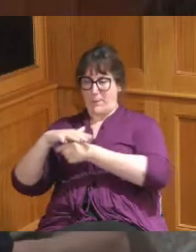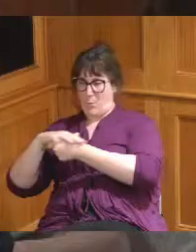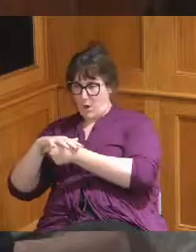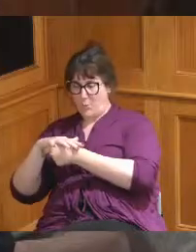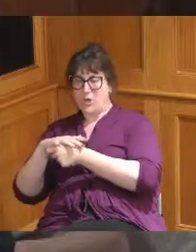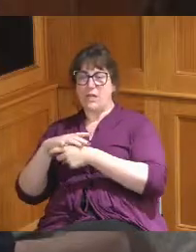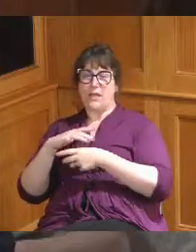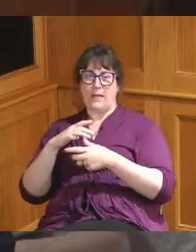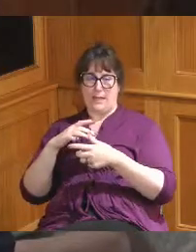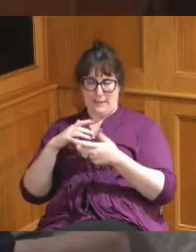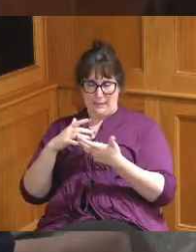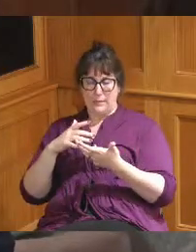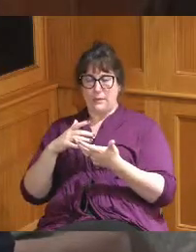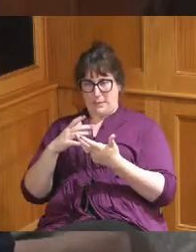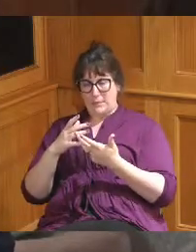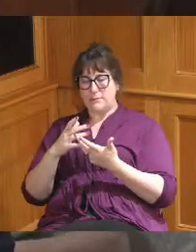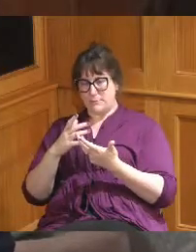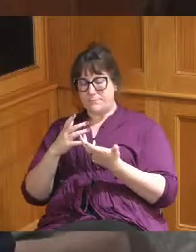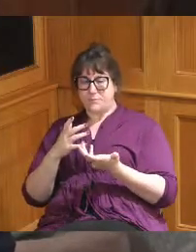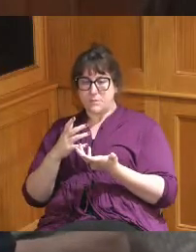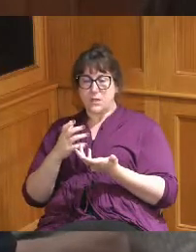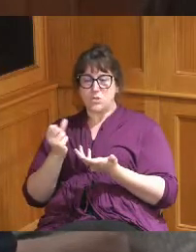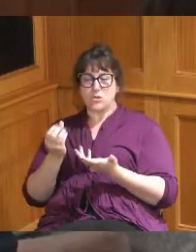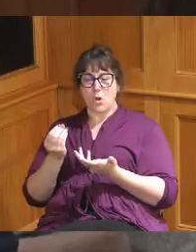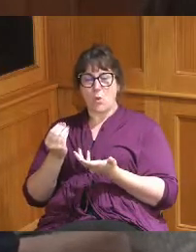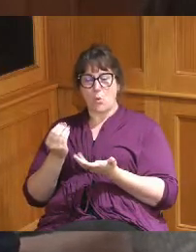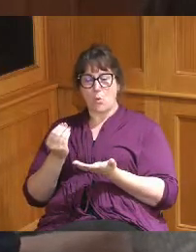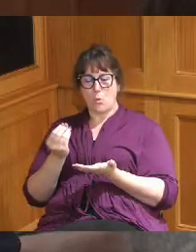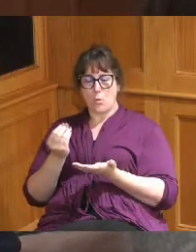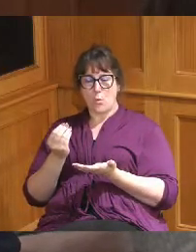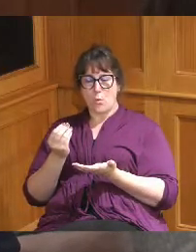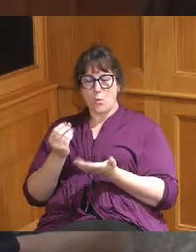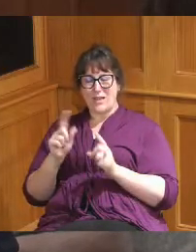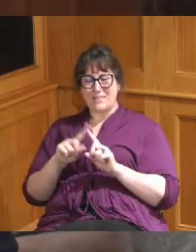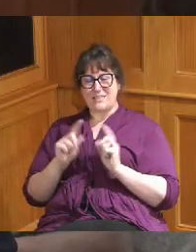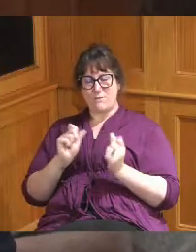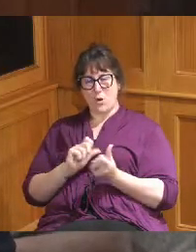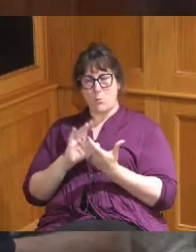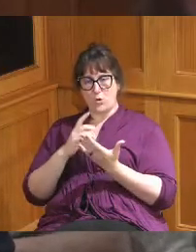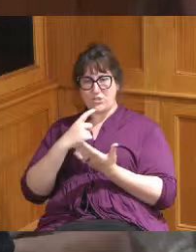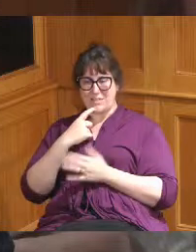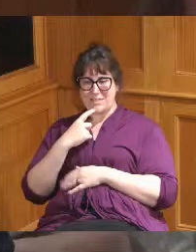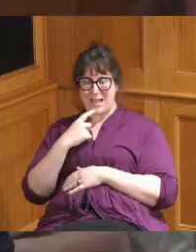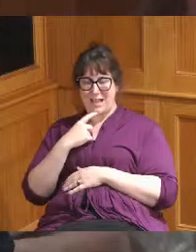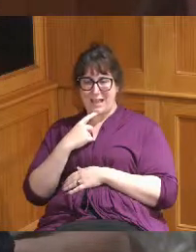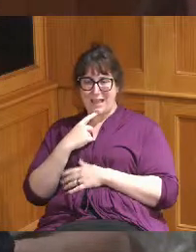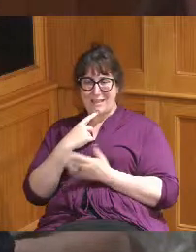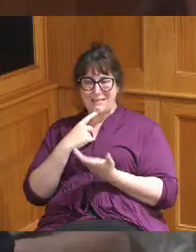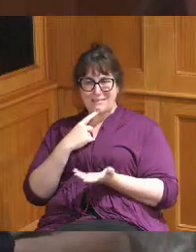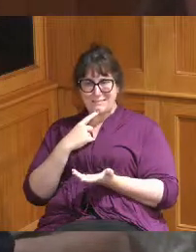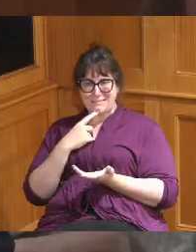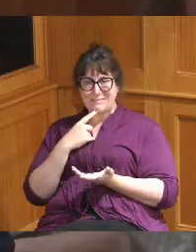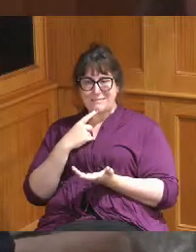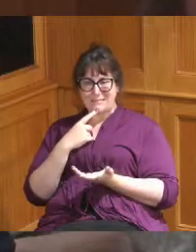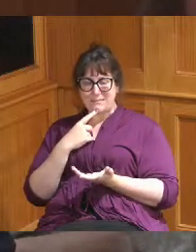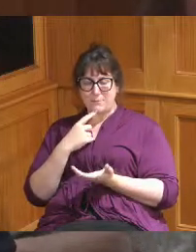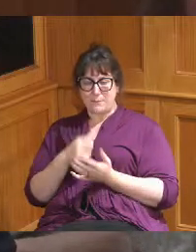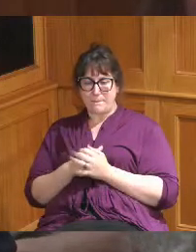backup prevention solutions, and just taking a different approach to say, is there a very